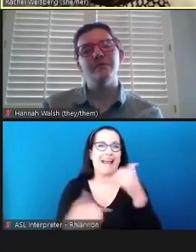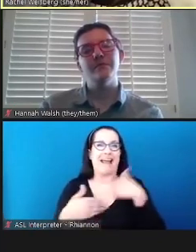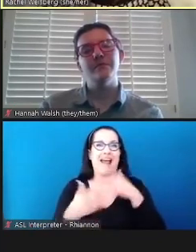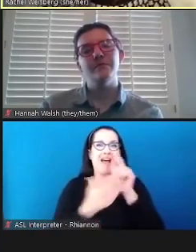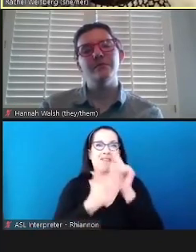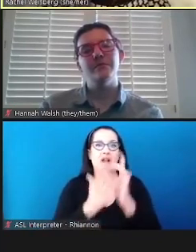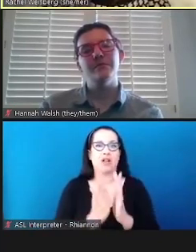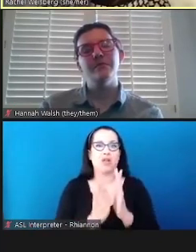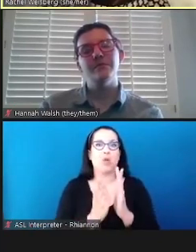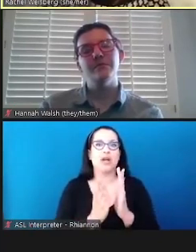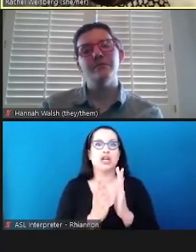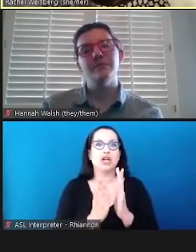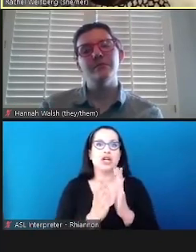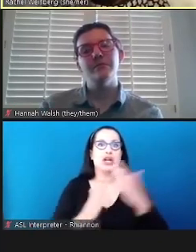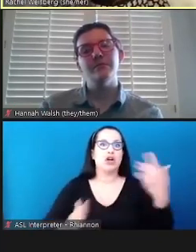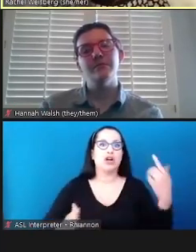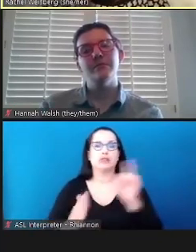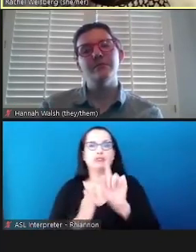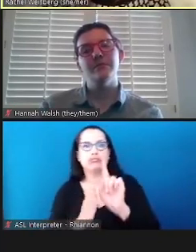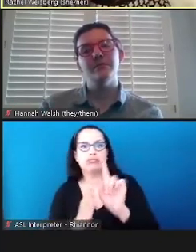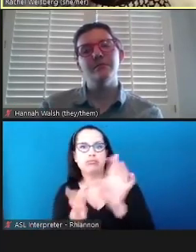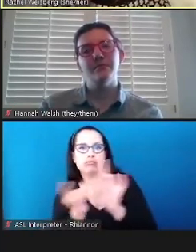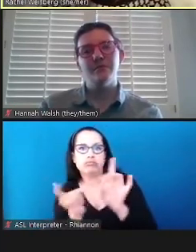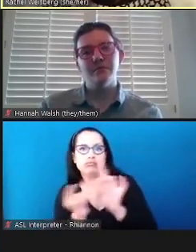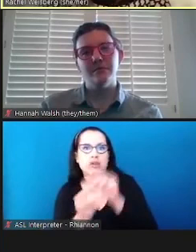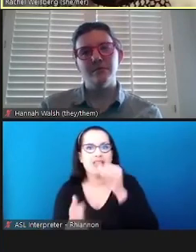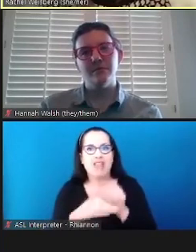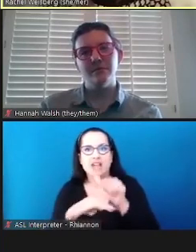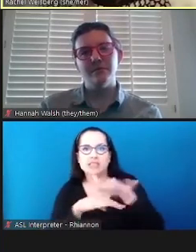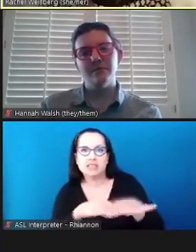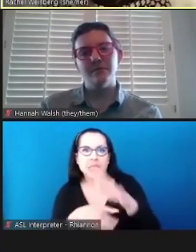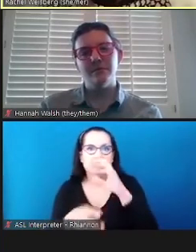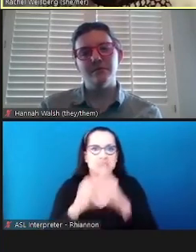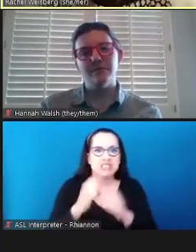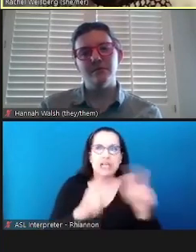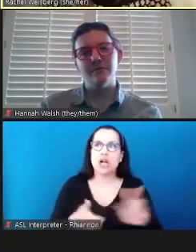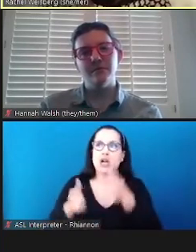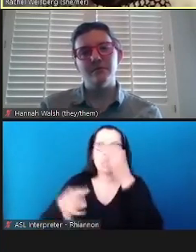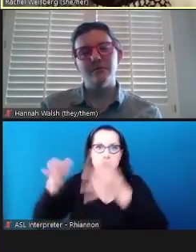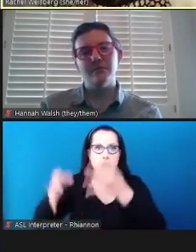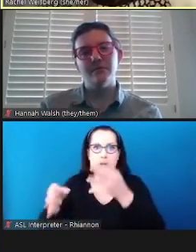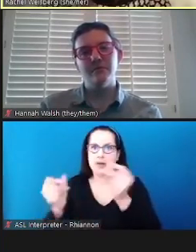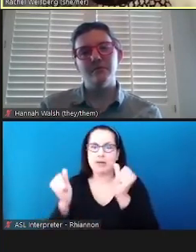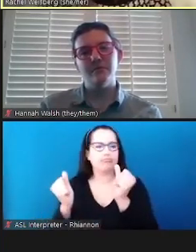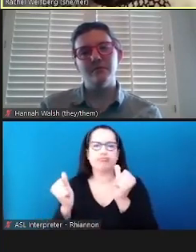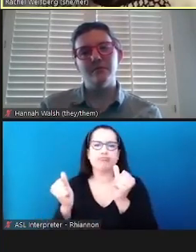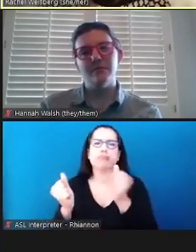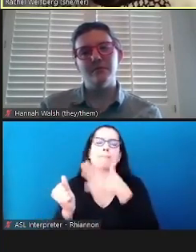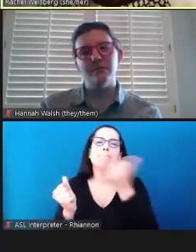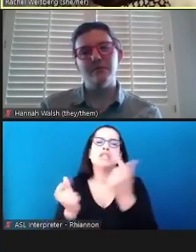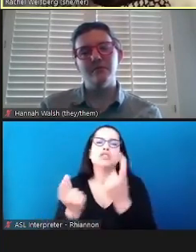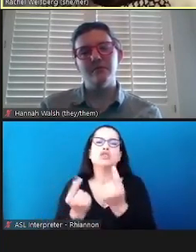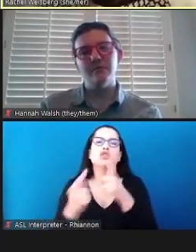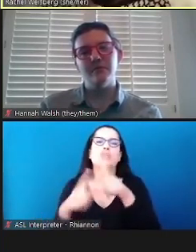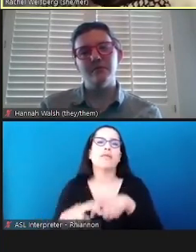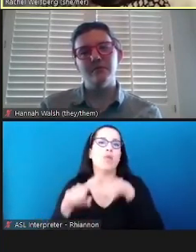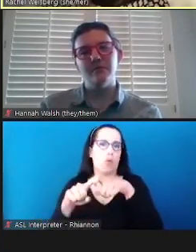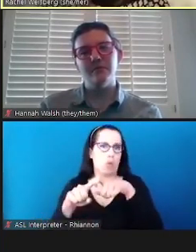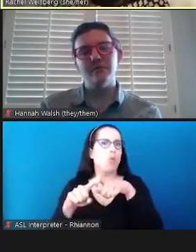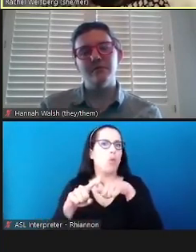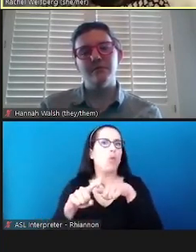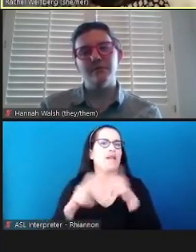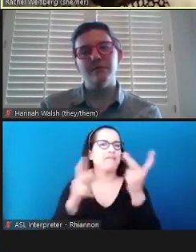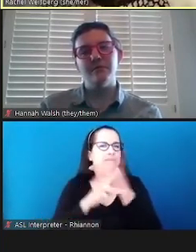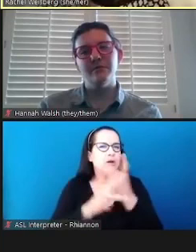mean letter or go right to court. Sometimes really what can help in an employment situation is to kind of just get some answers, right? To talk